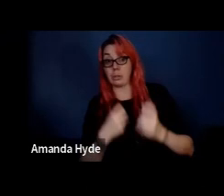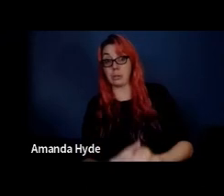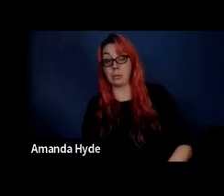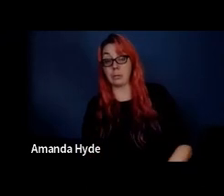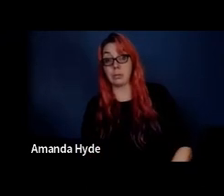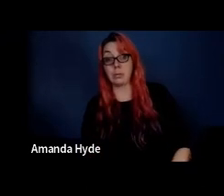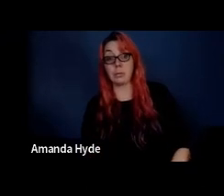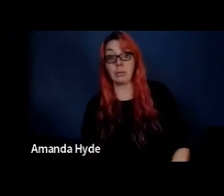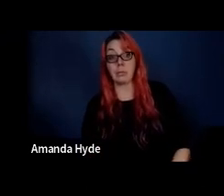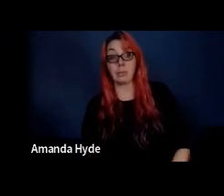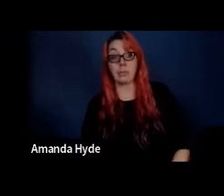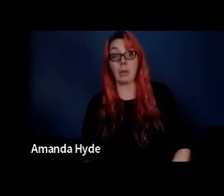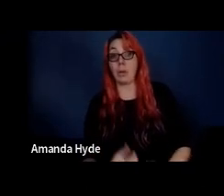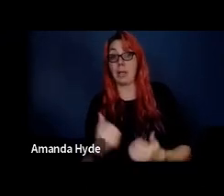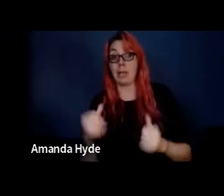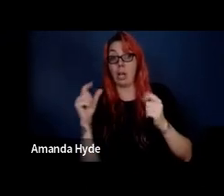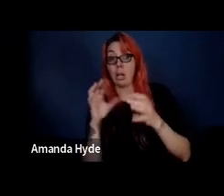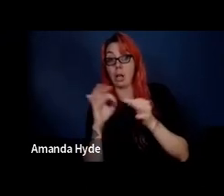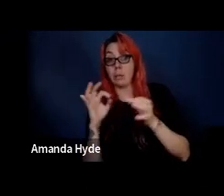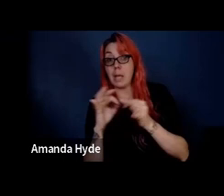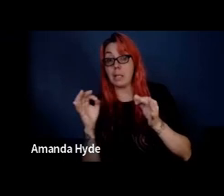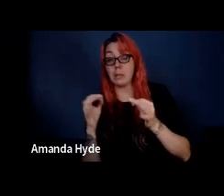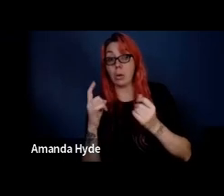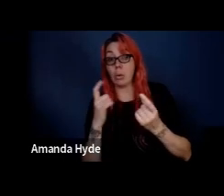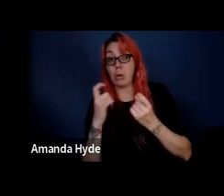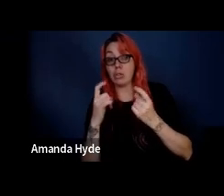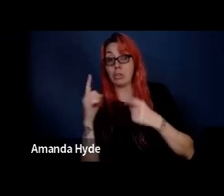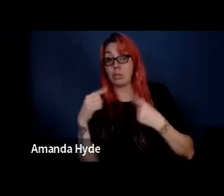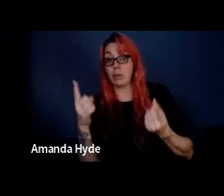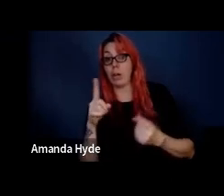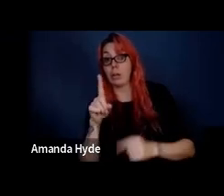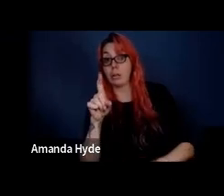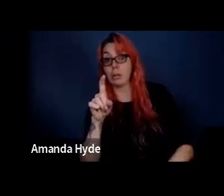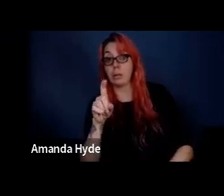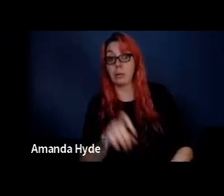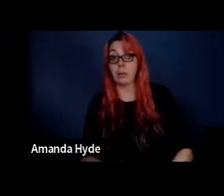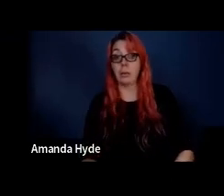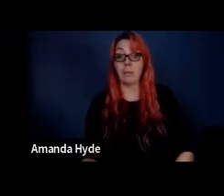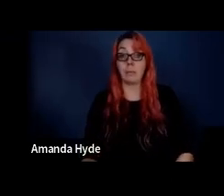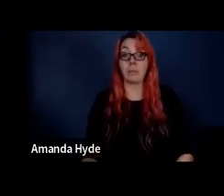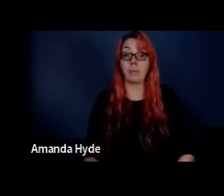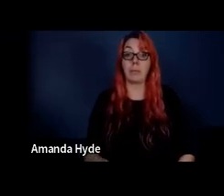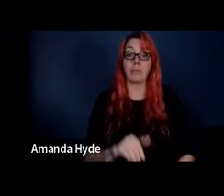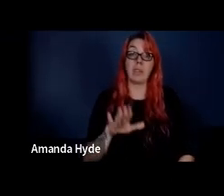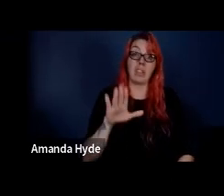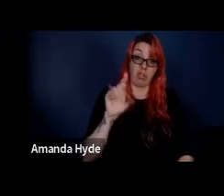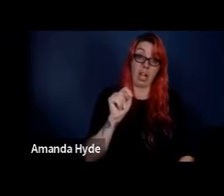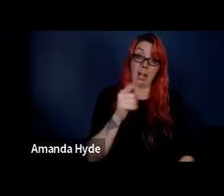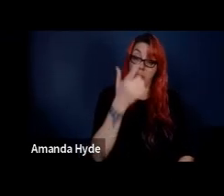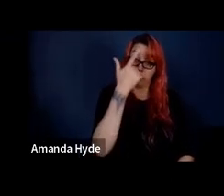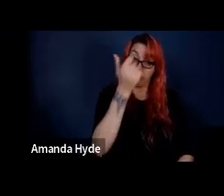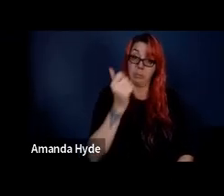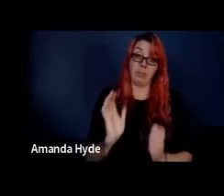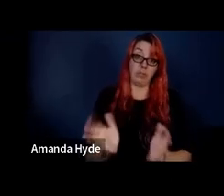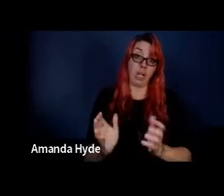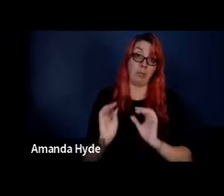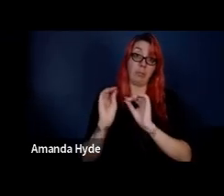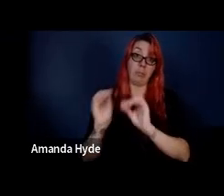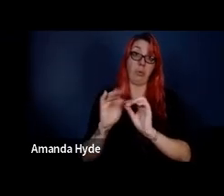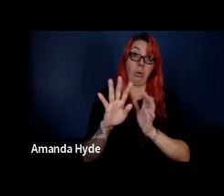or other comments on this or on the bias piece I just did. So again, in the chat, you can put any information or any feedback.